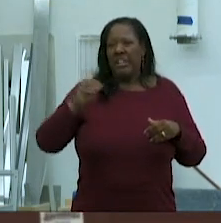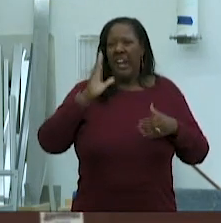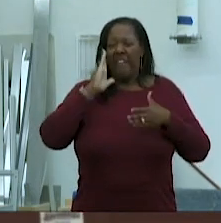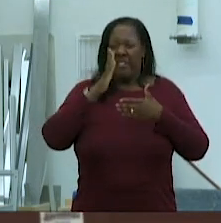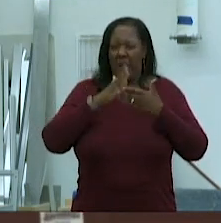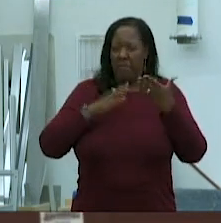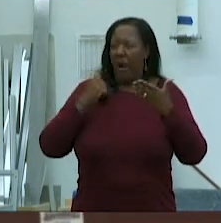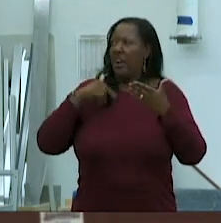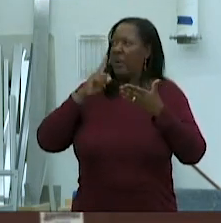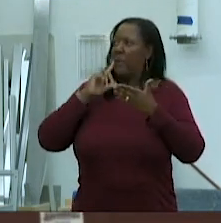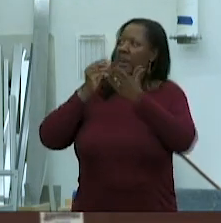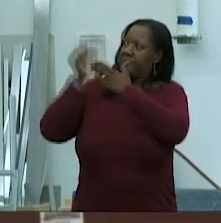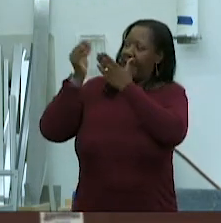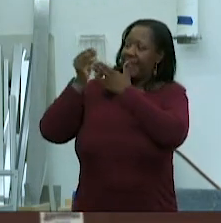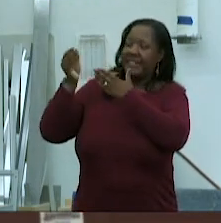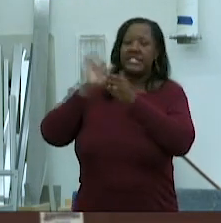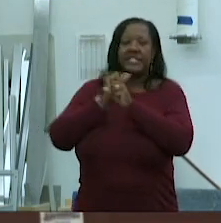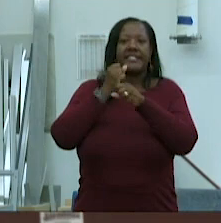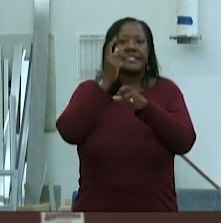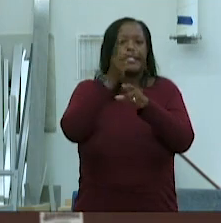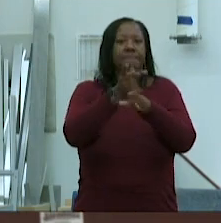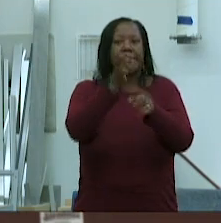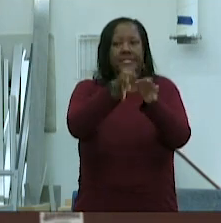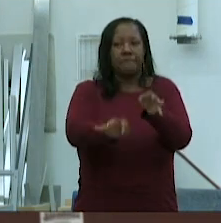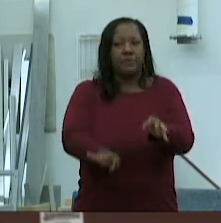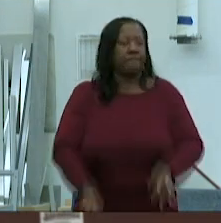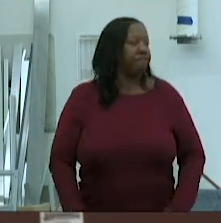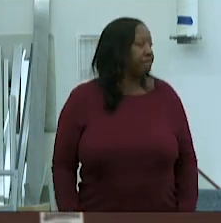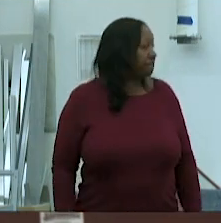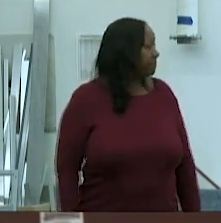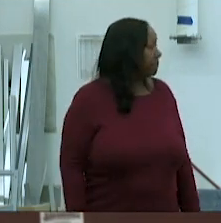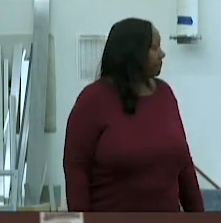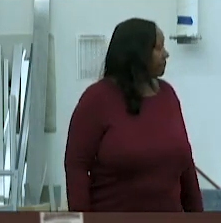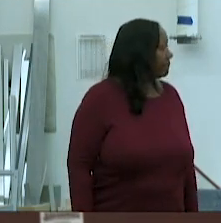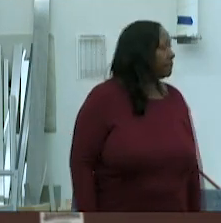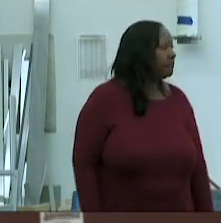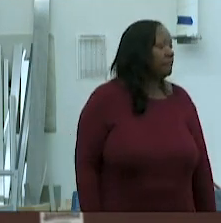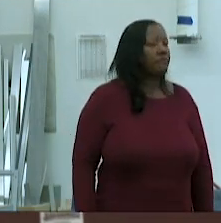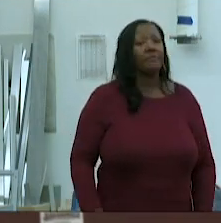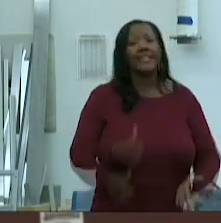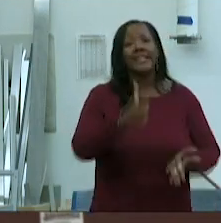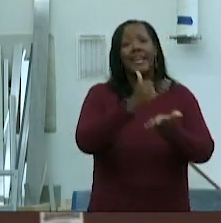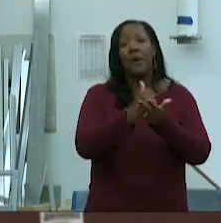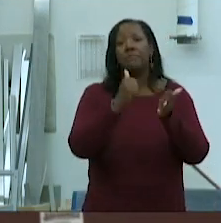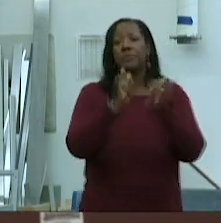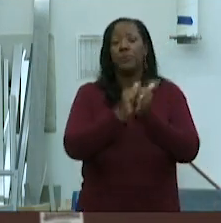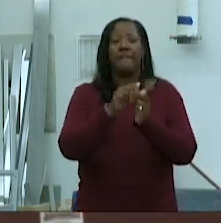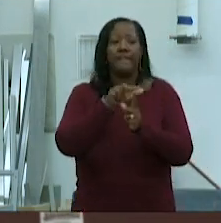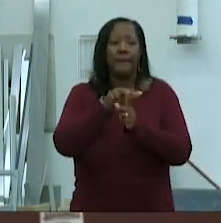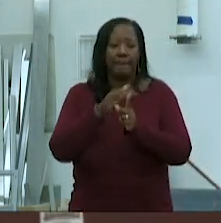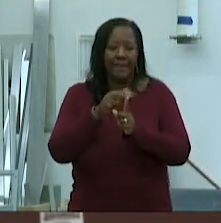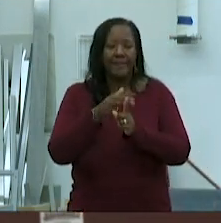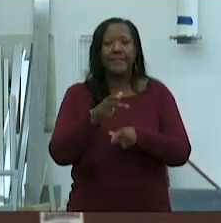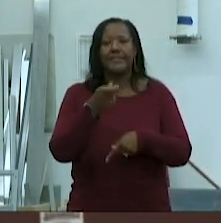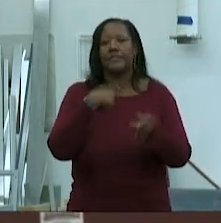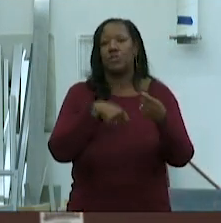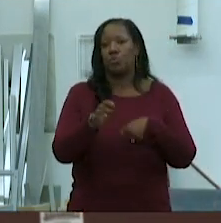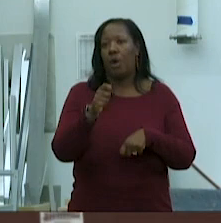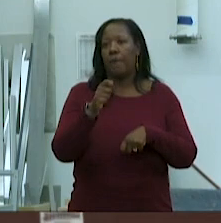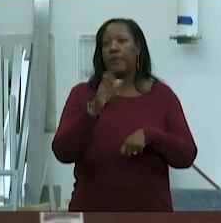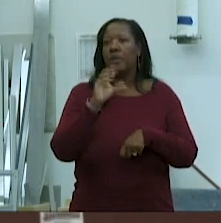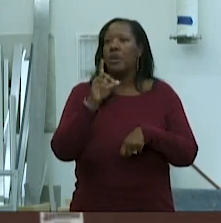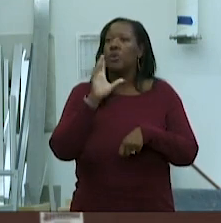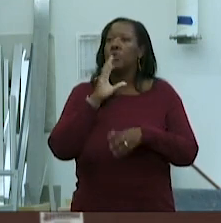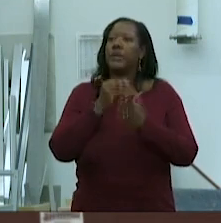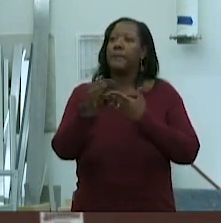off the shelf just to simplify it. Yeah. Yeah, it really helps for maintenance and swapping parts out. You can buy them